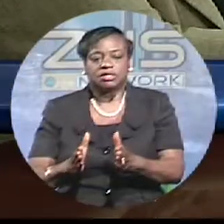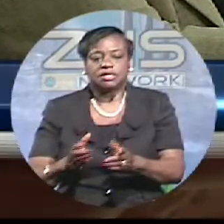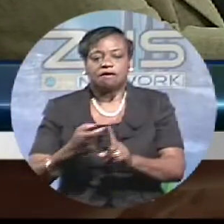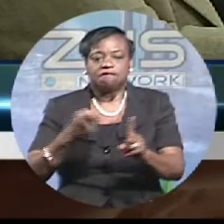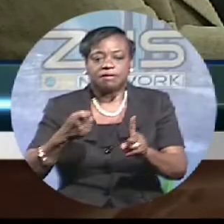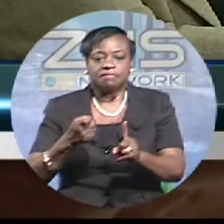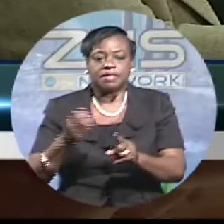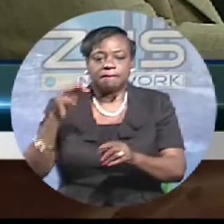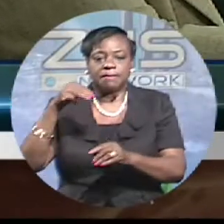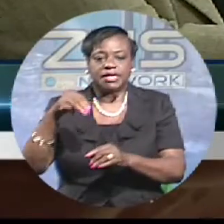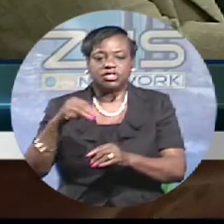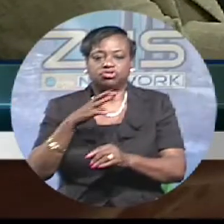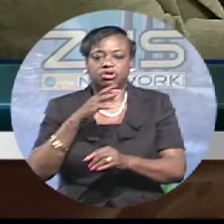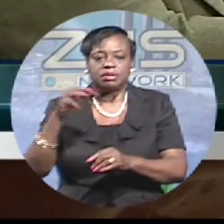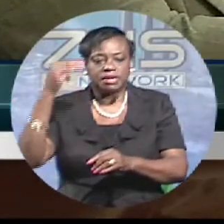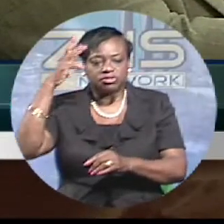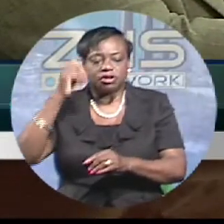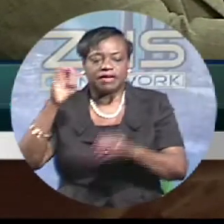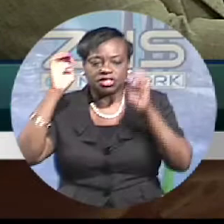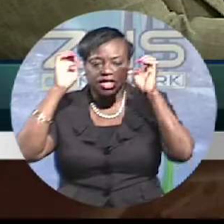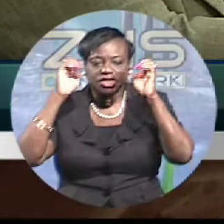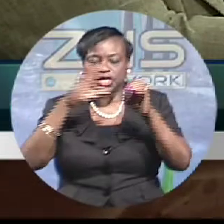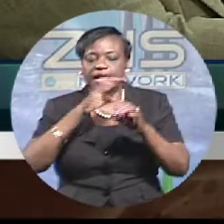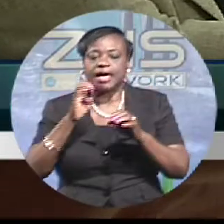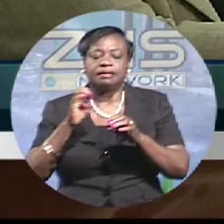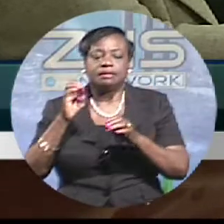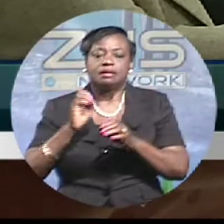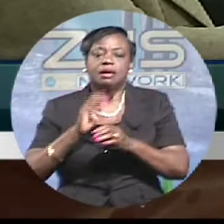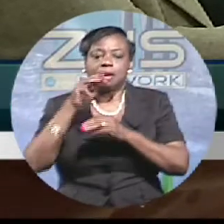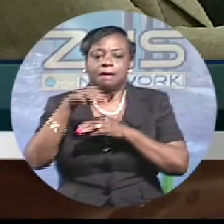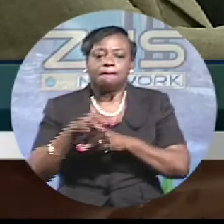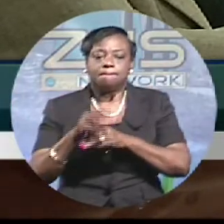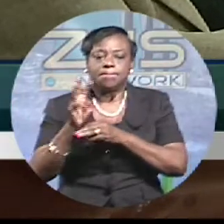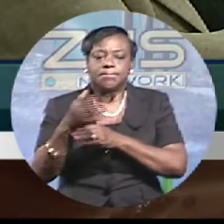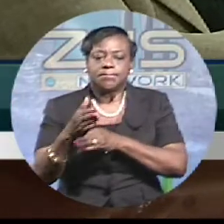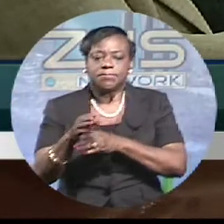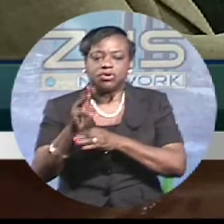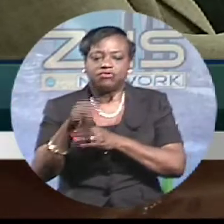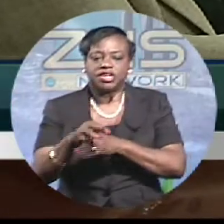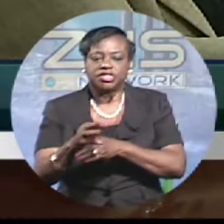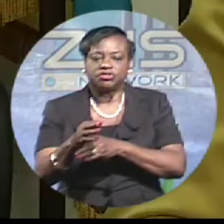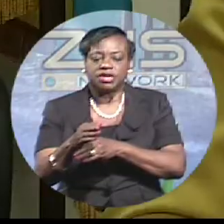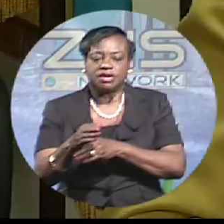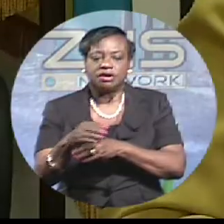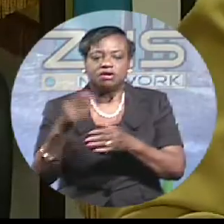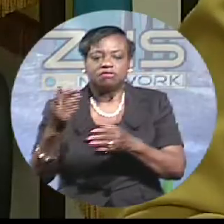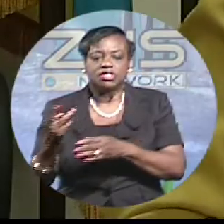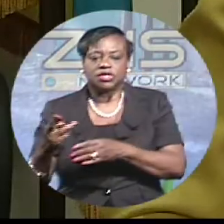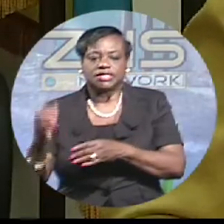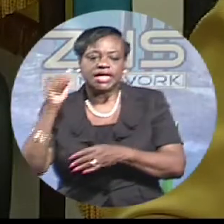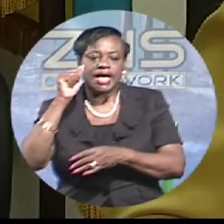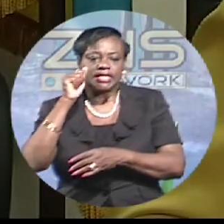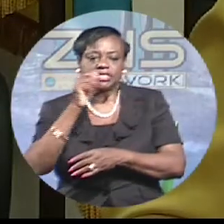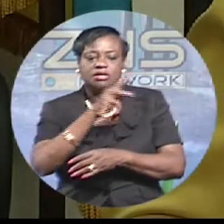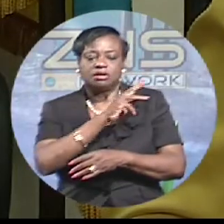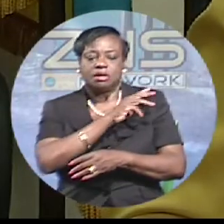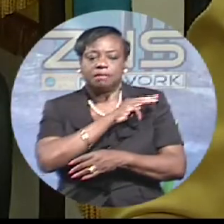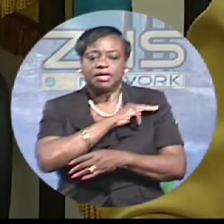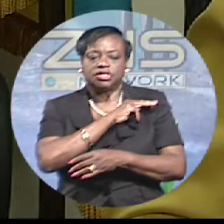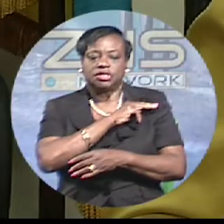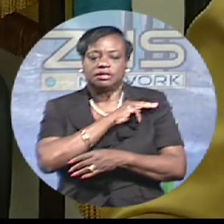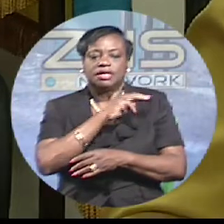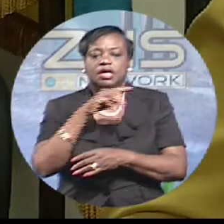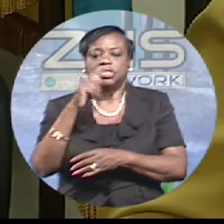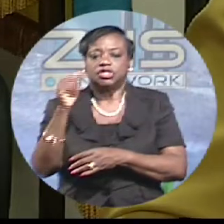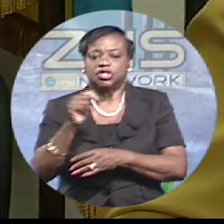Marine Resources meeting with the African, Caribbean and Pacific, or ACP Secretariat Officer, Angela Mitchell Tuesday, to brief